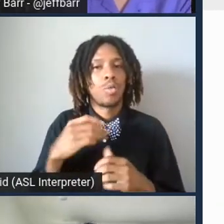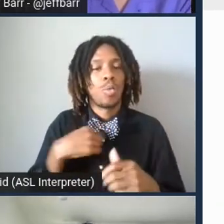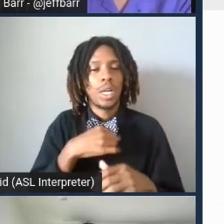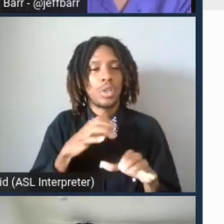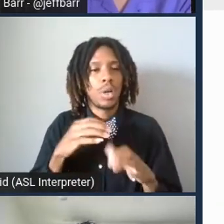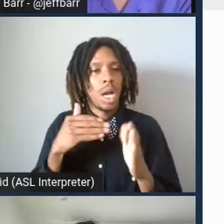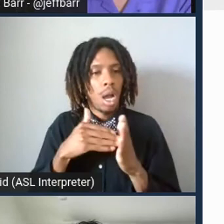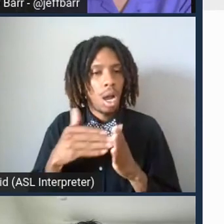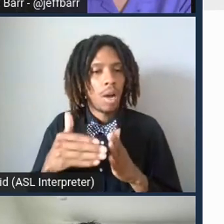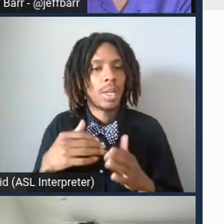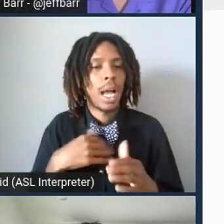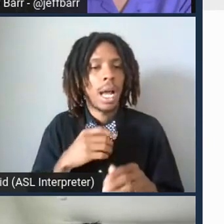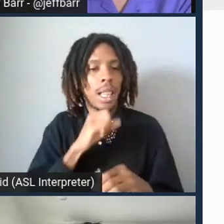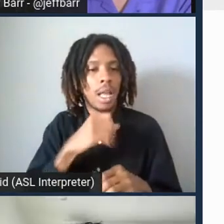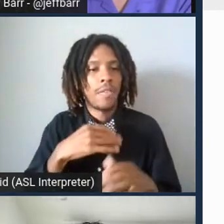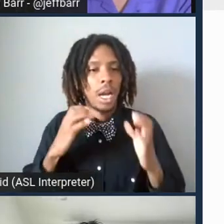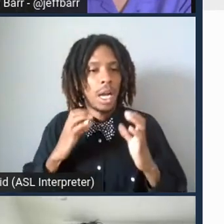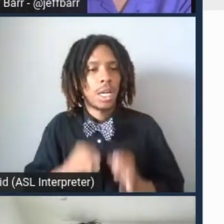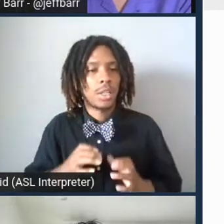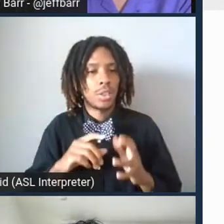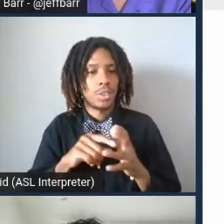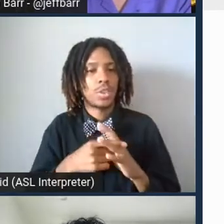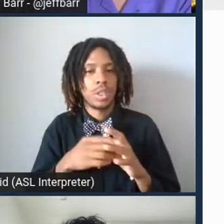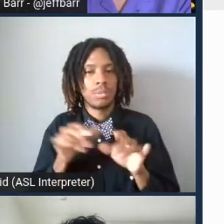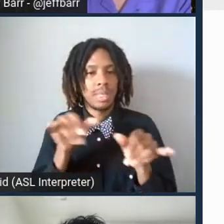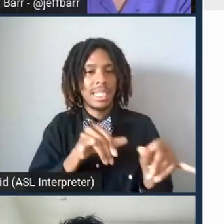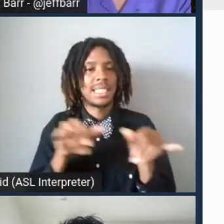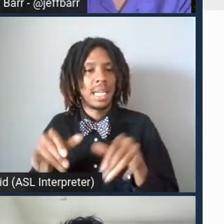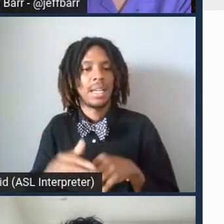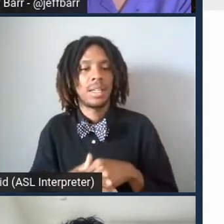love customers to start adopting it as well.